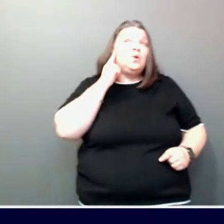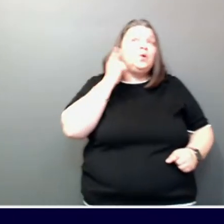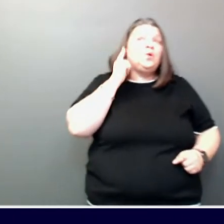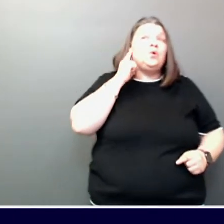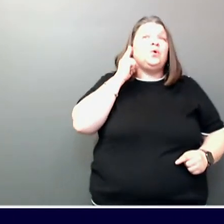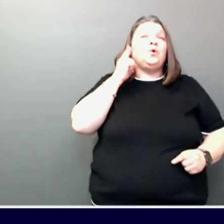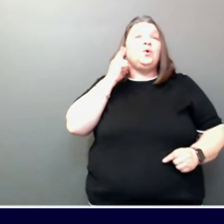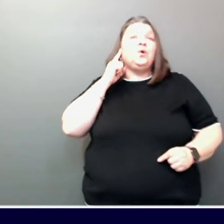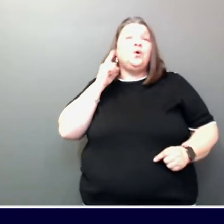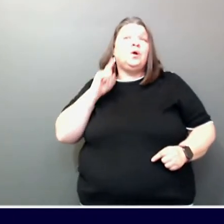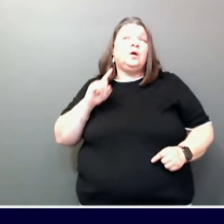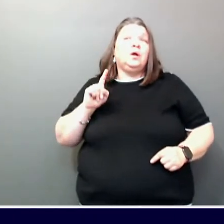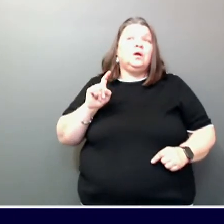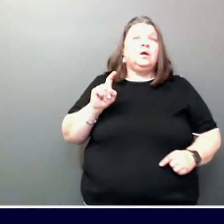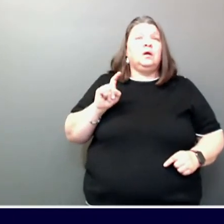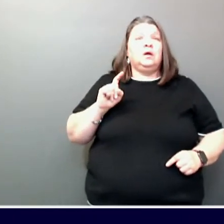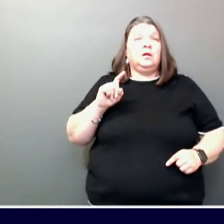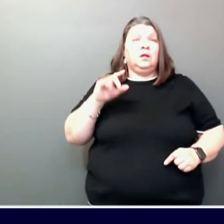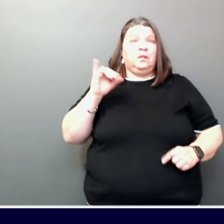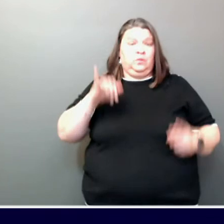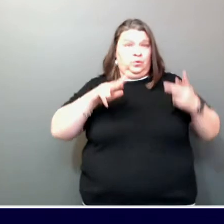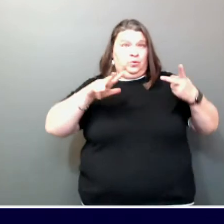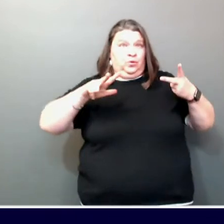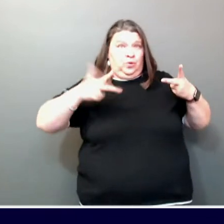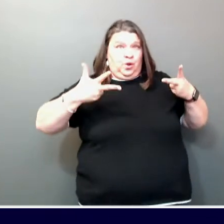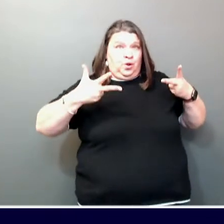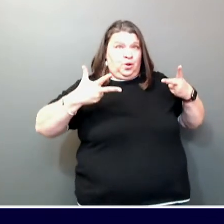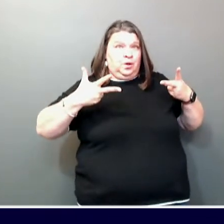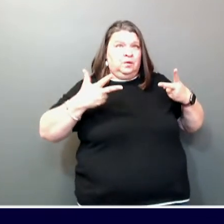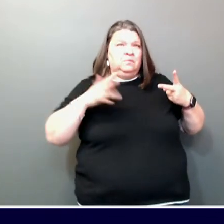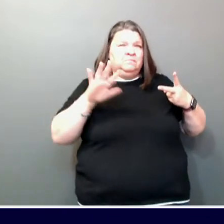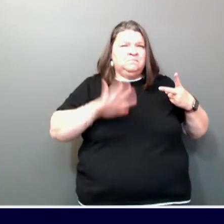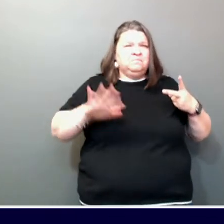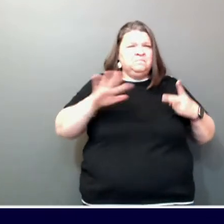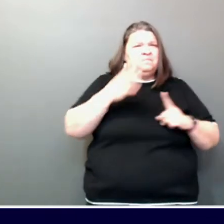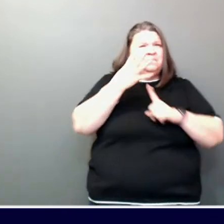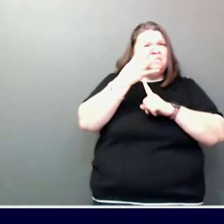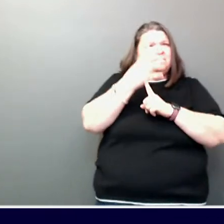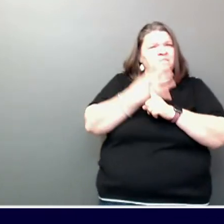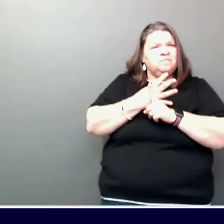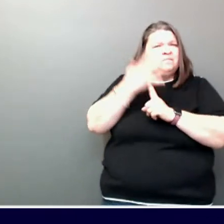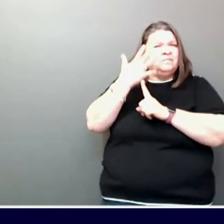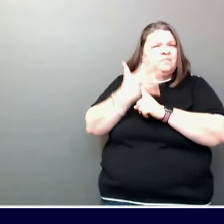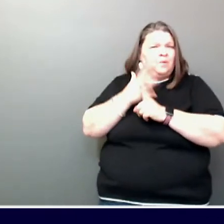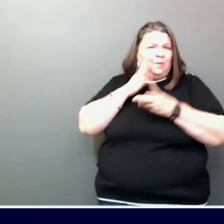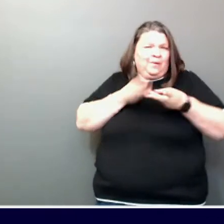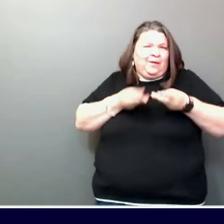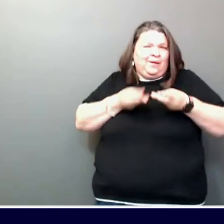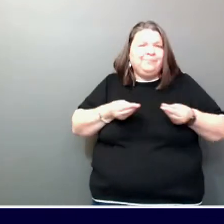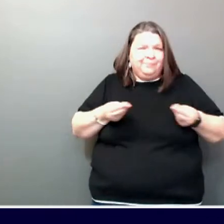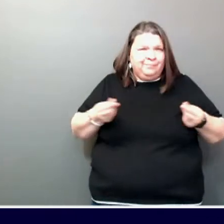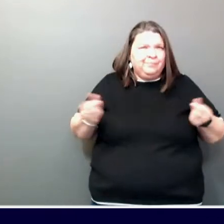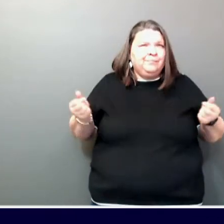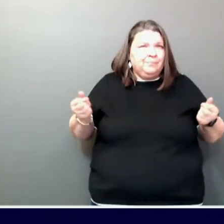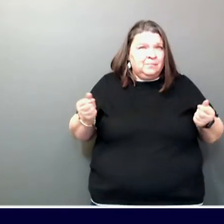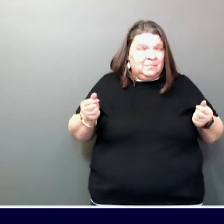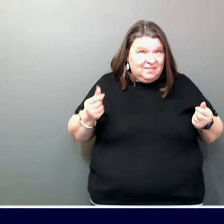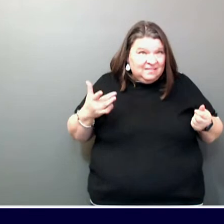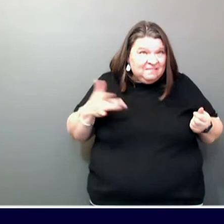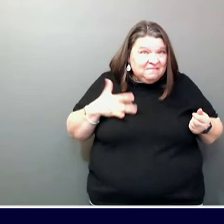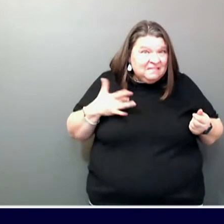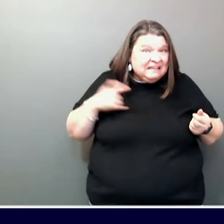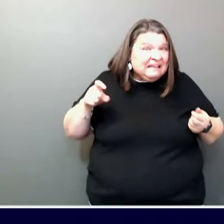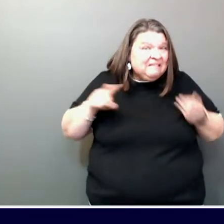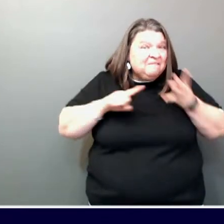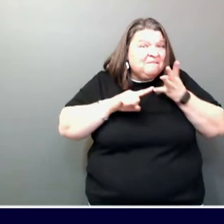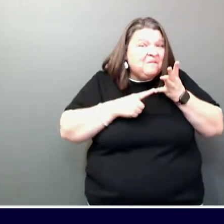your thinking, or with the decline of cases, do you still feel that one booster shot is enough for most people who aren't immunocompromised?